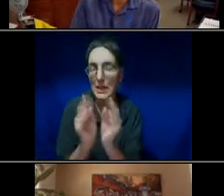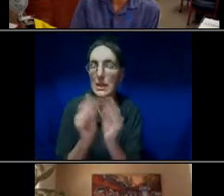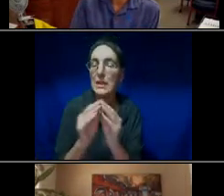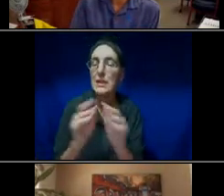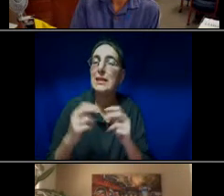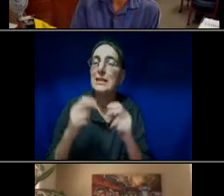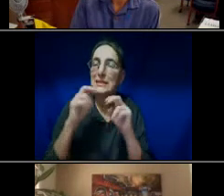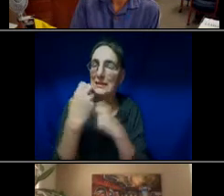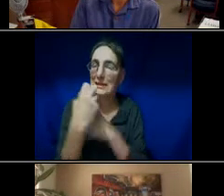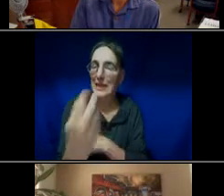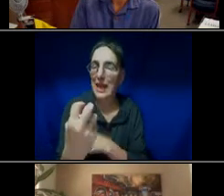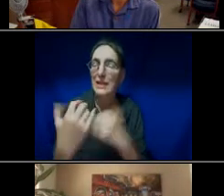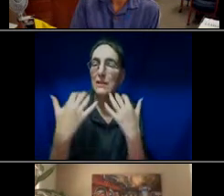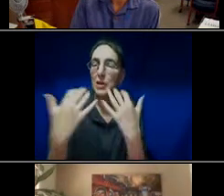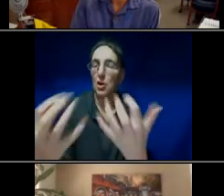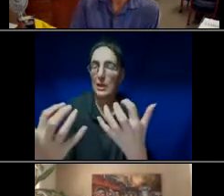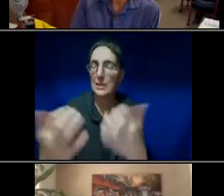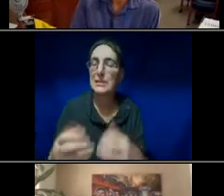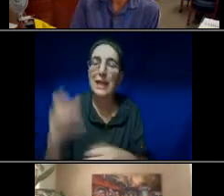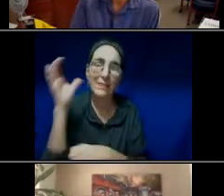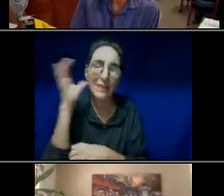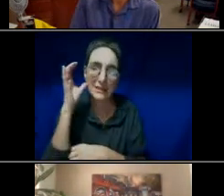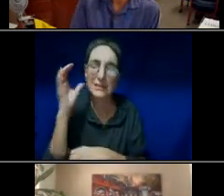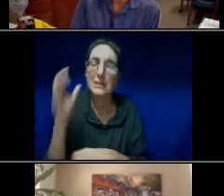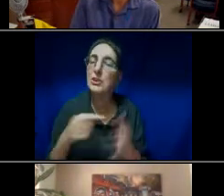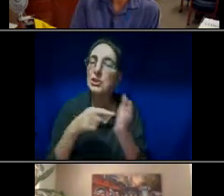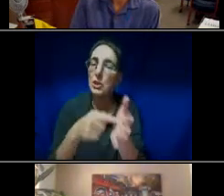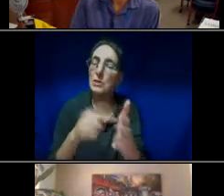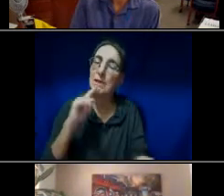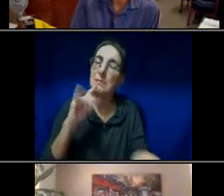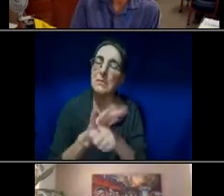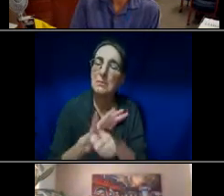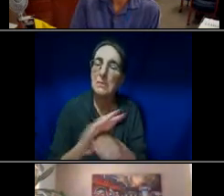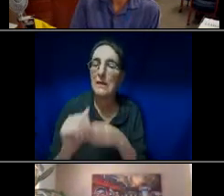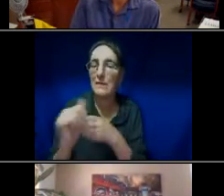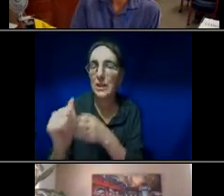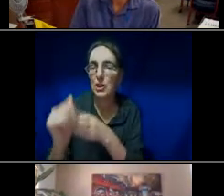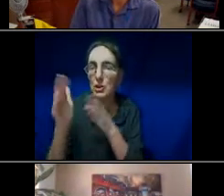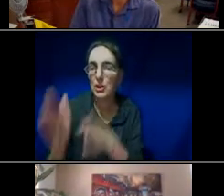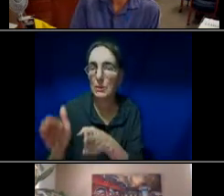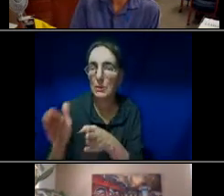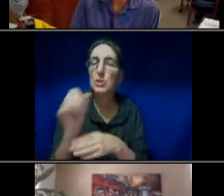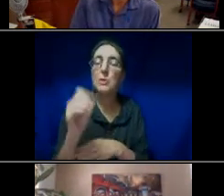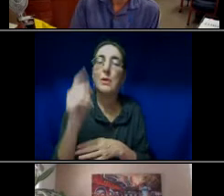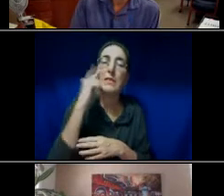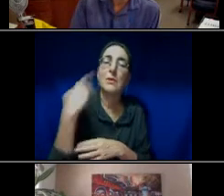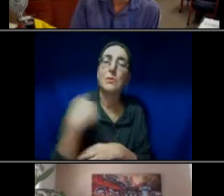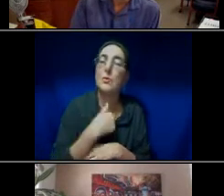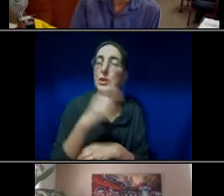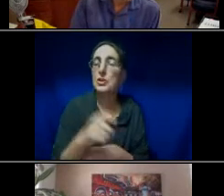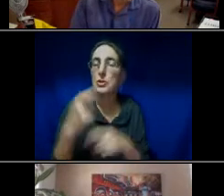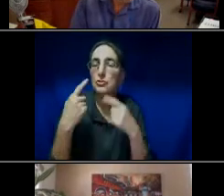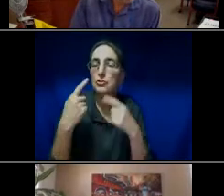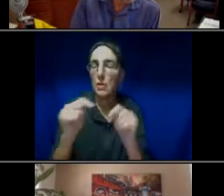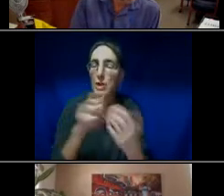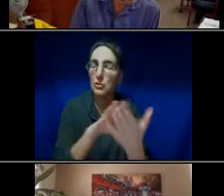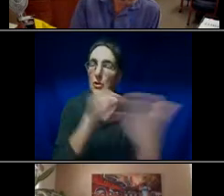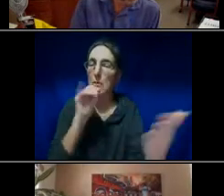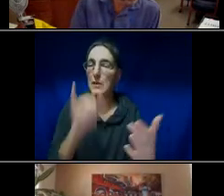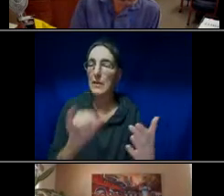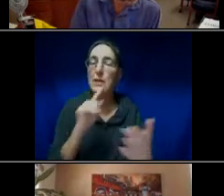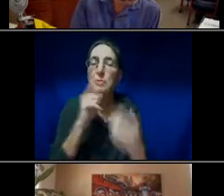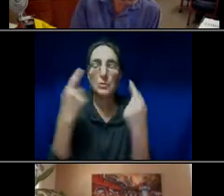listened. It showed a commitment of leadership. So I think we should try to mimic that. It was very